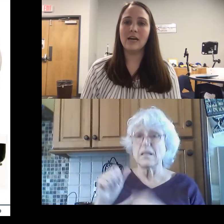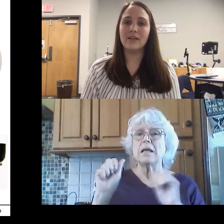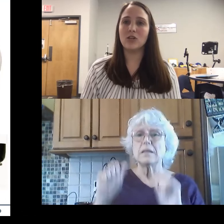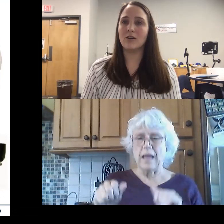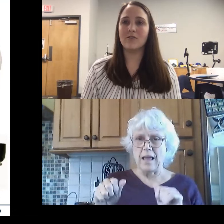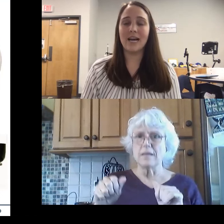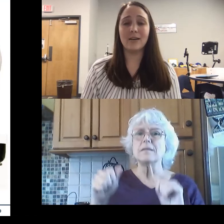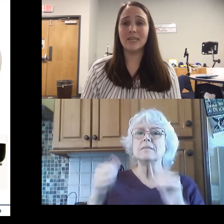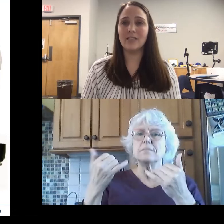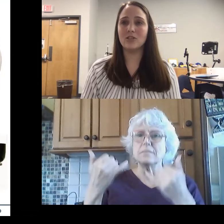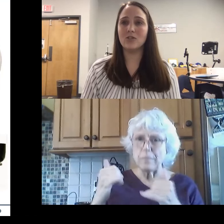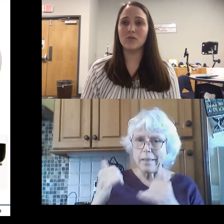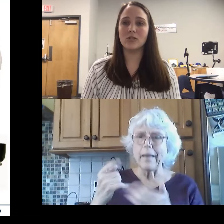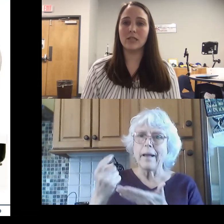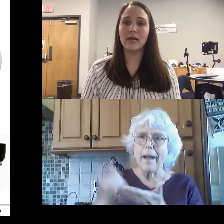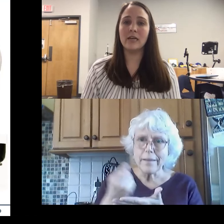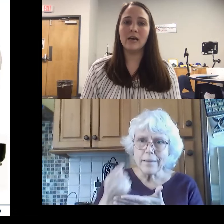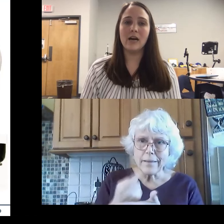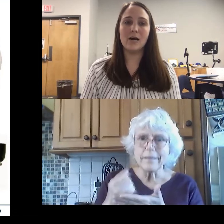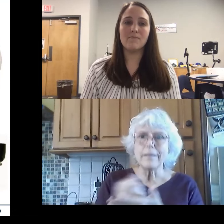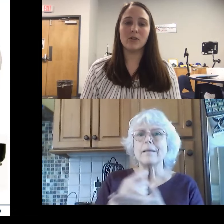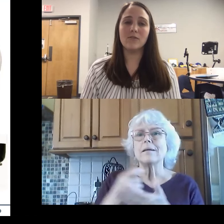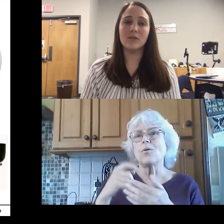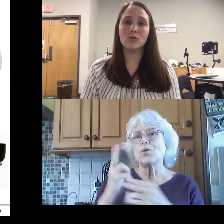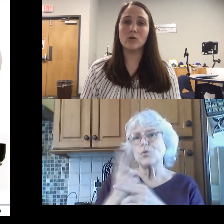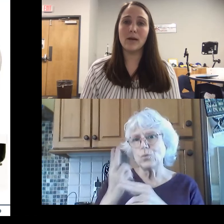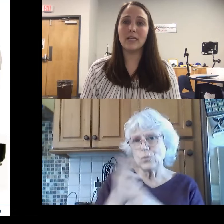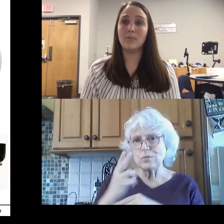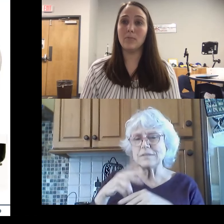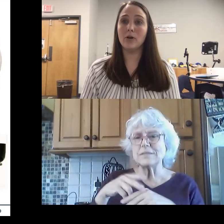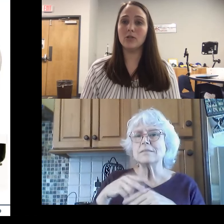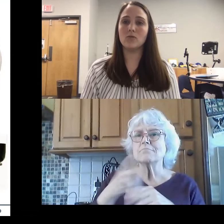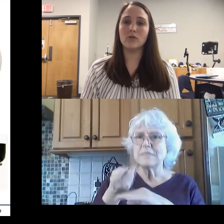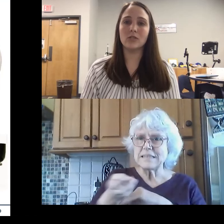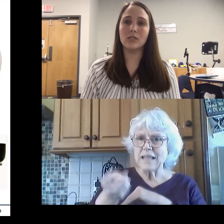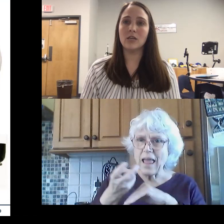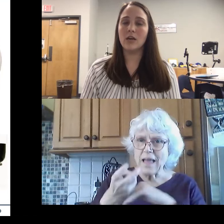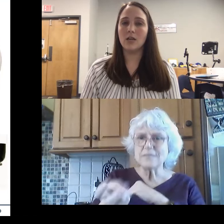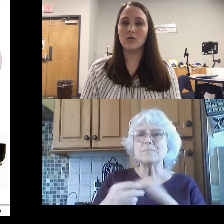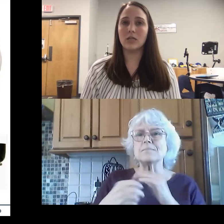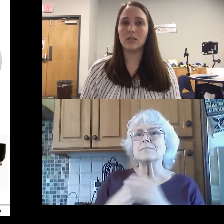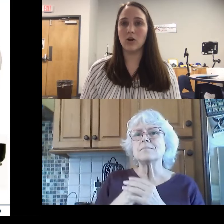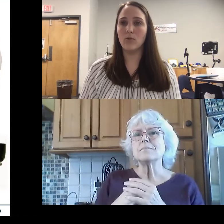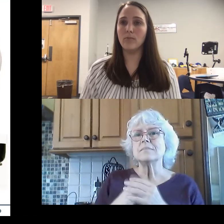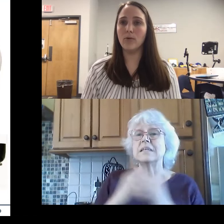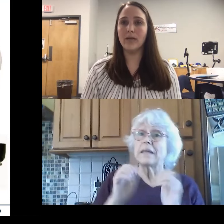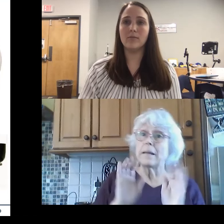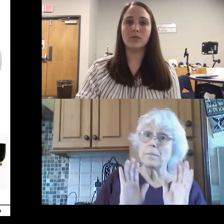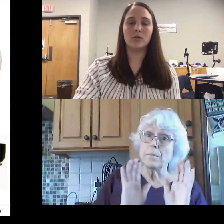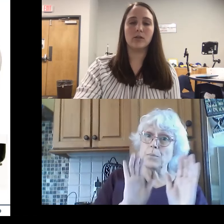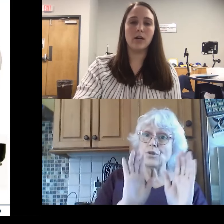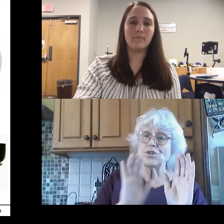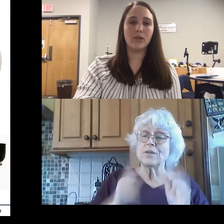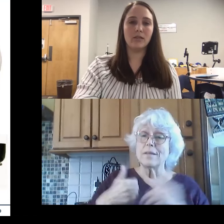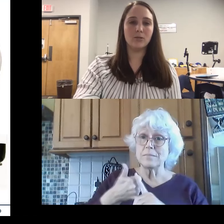There's all different adaptations for a sled, um, for individuals who may need to be pushed versus using their own momentum